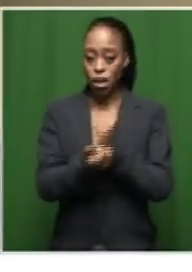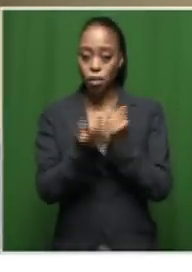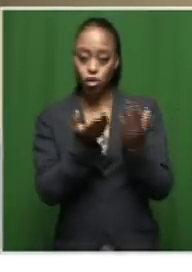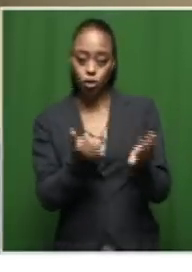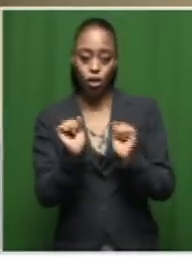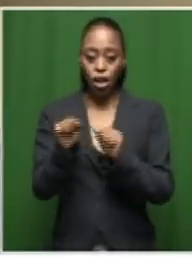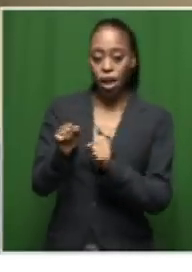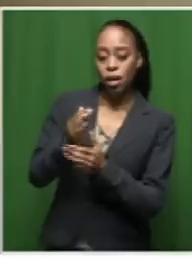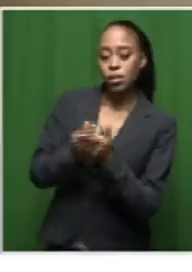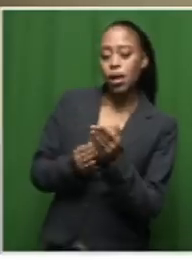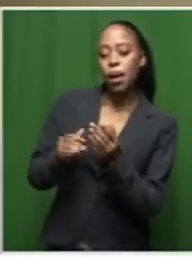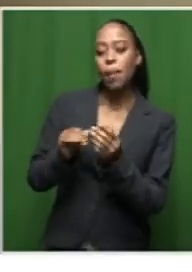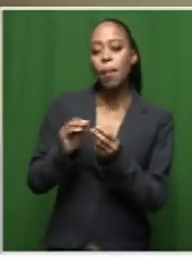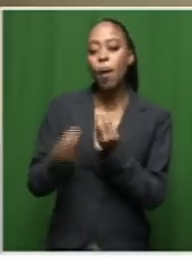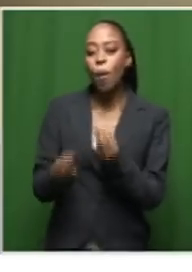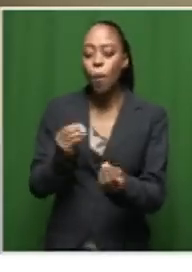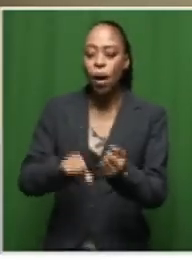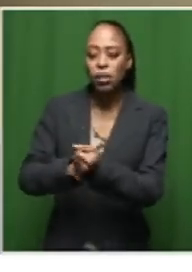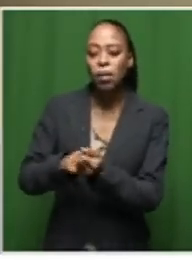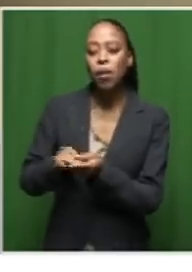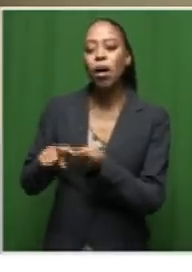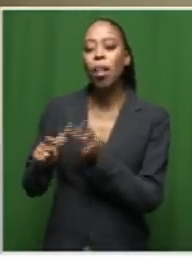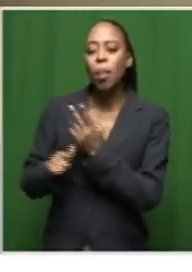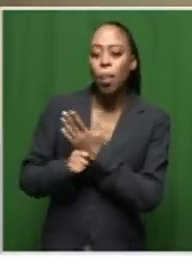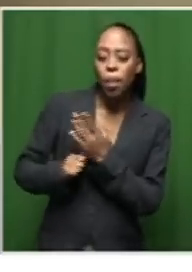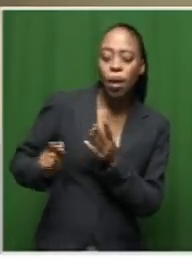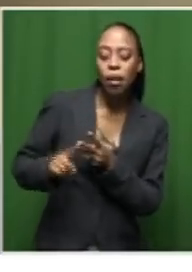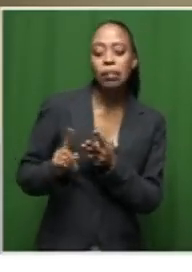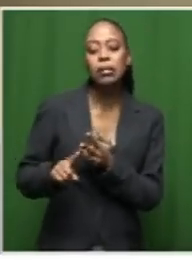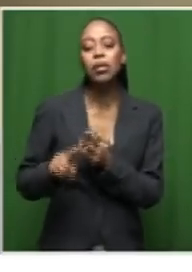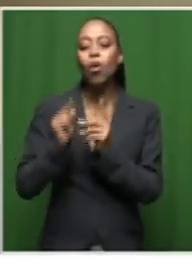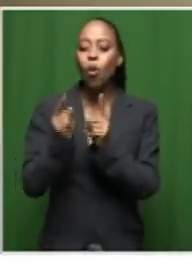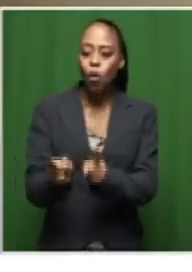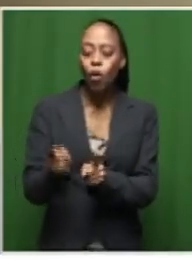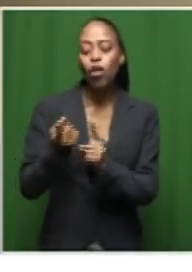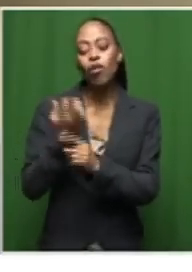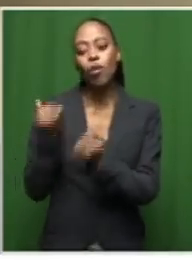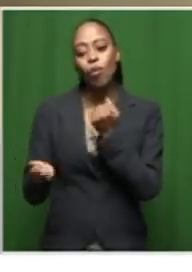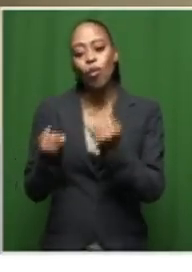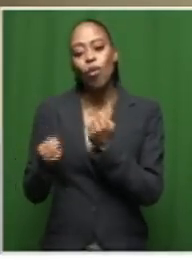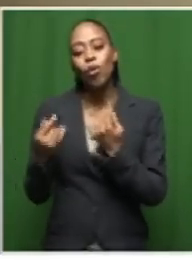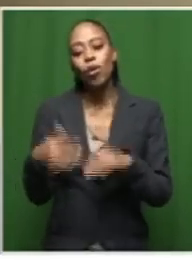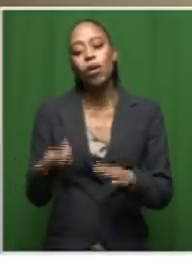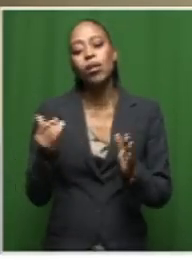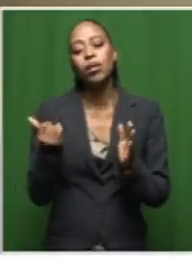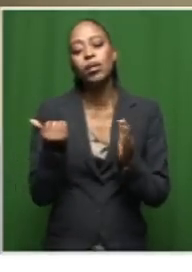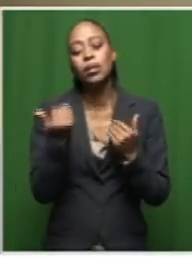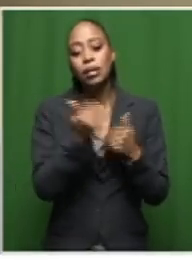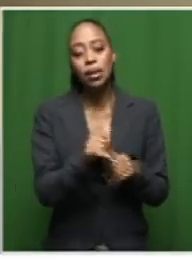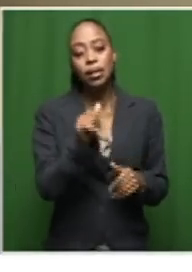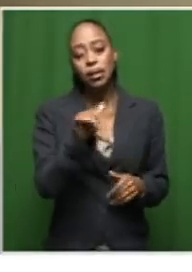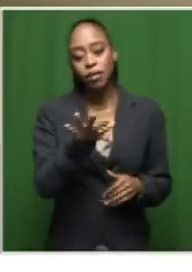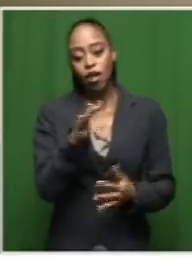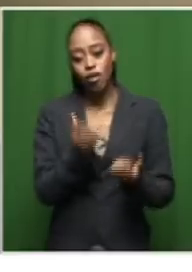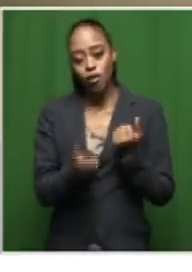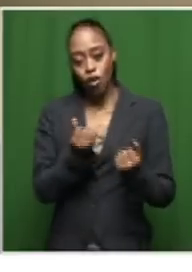allowed, including maintenance, tax-related debt. Yes. An order on a judgment in terms of Section 65 of the Magistrates Court